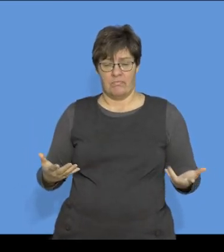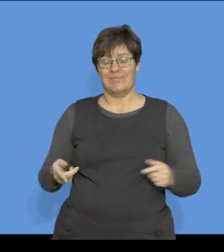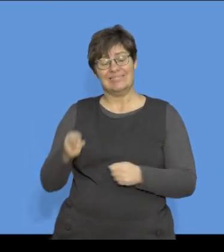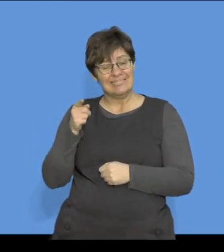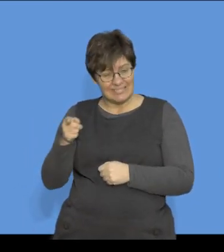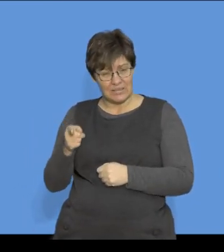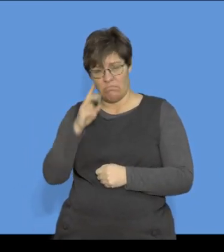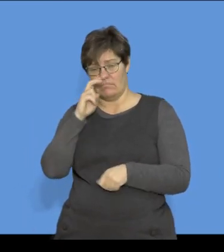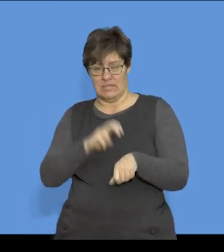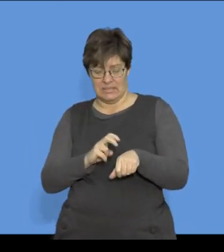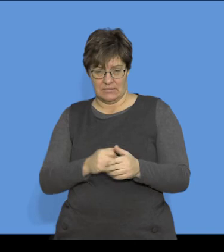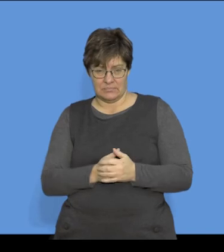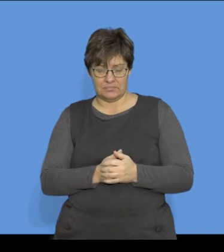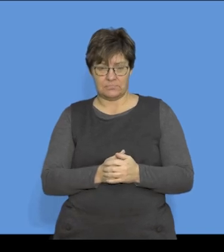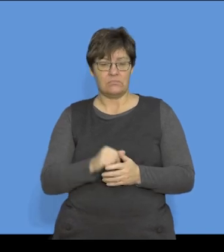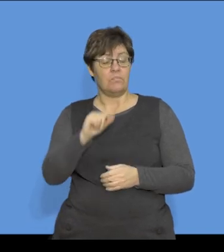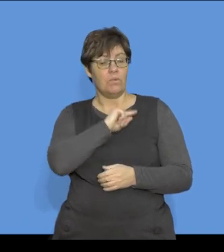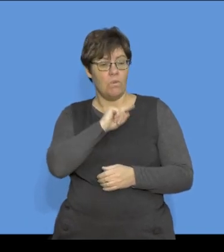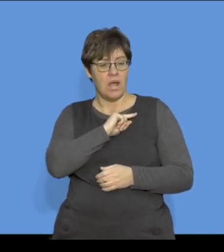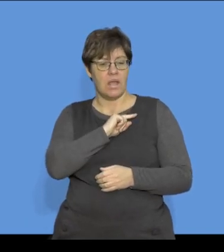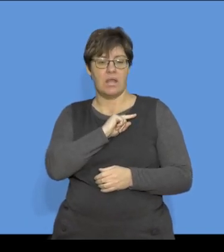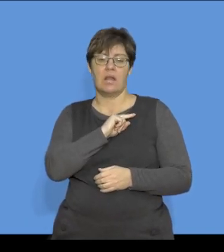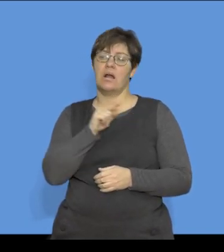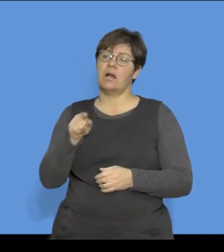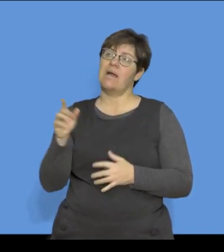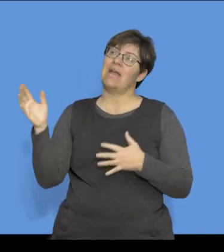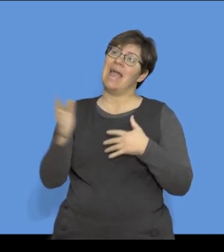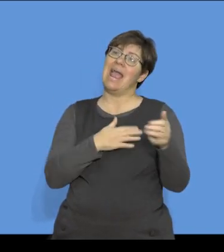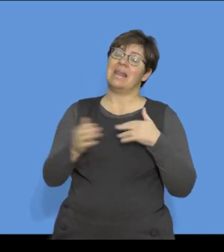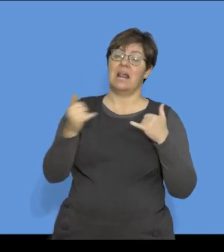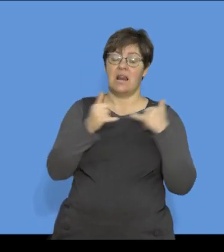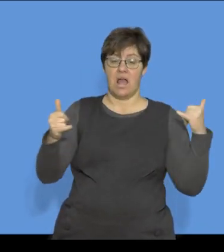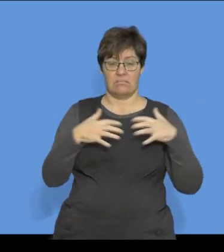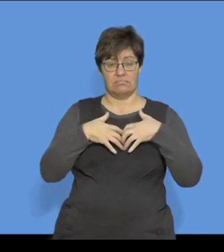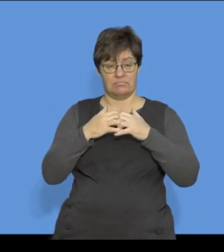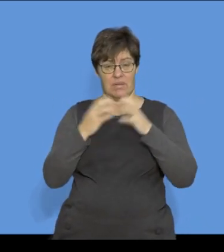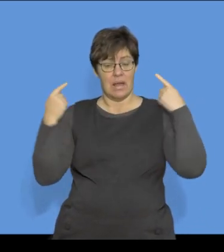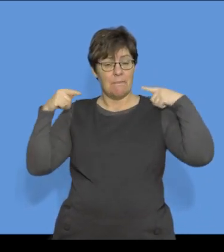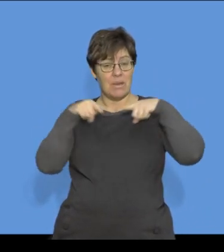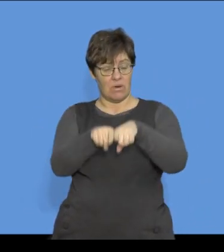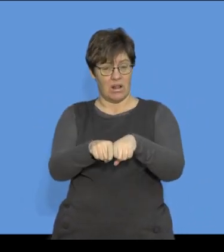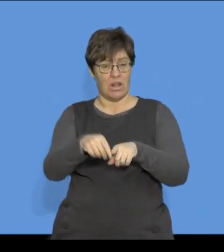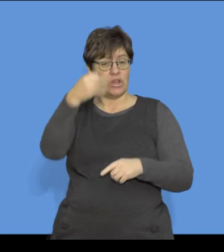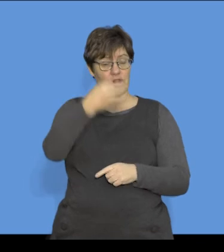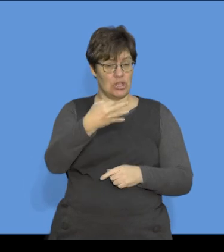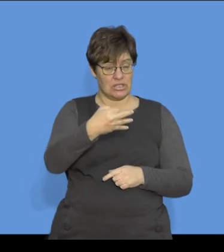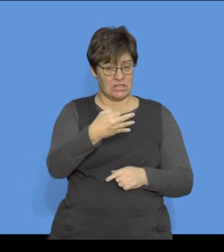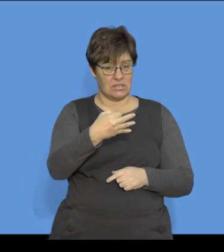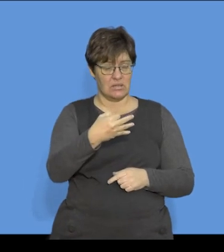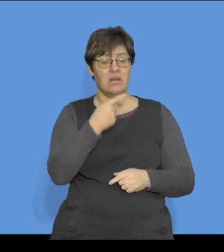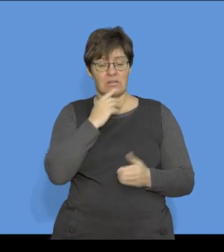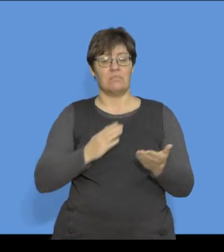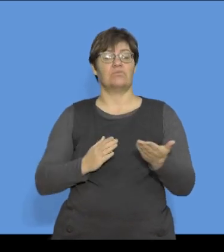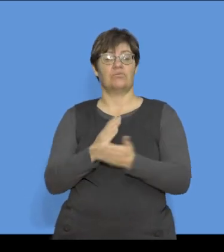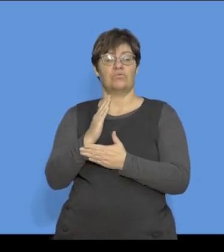need to look at, right? Because this will then say, if any line is drawn parallel to the third side, it is passing through